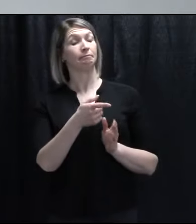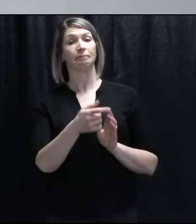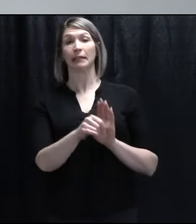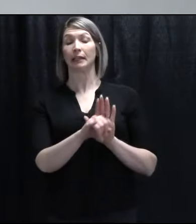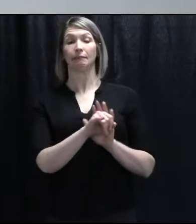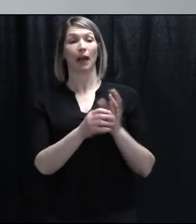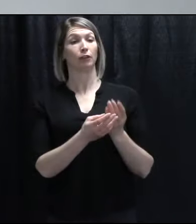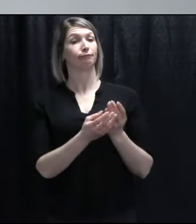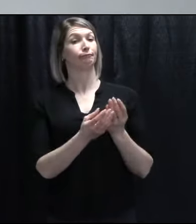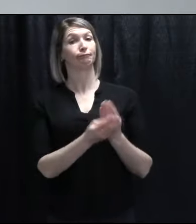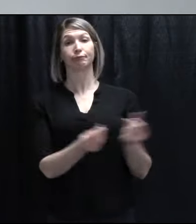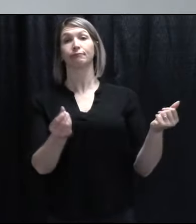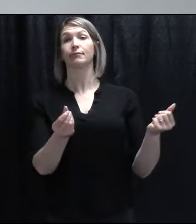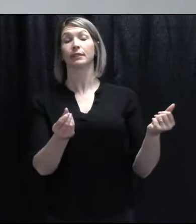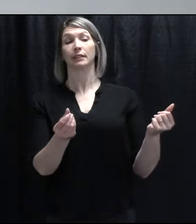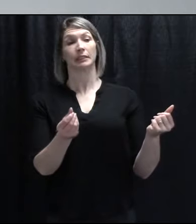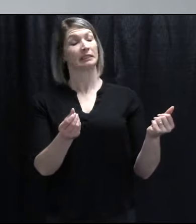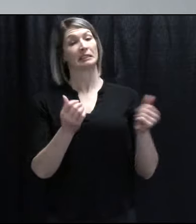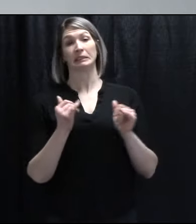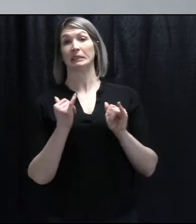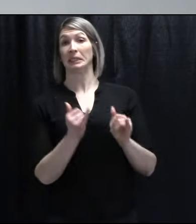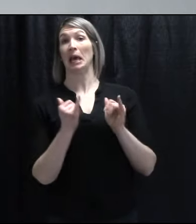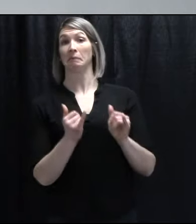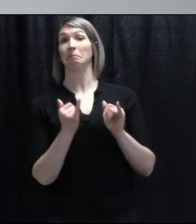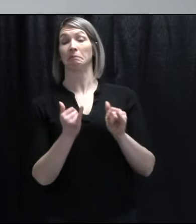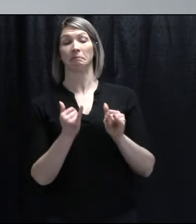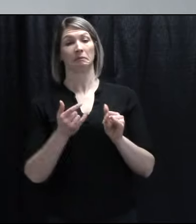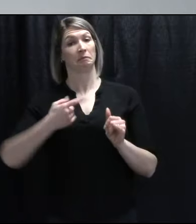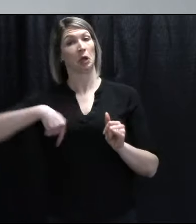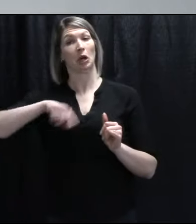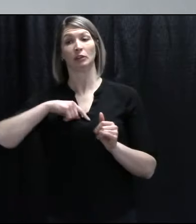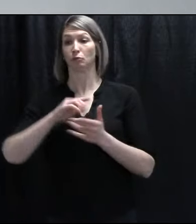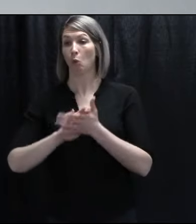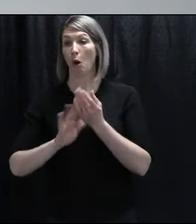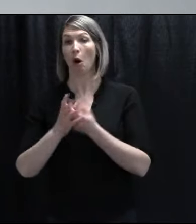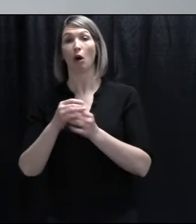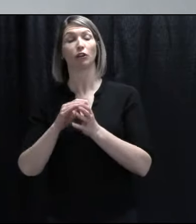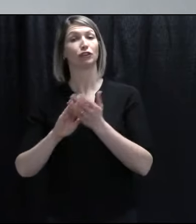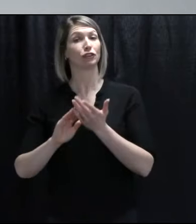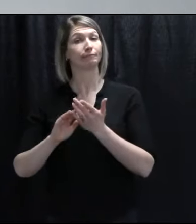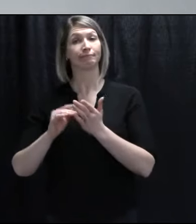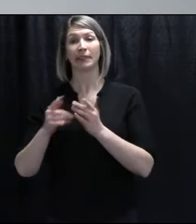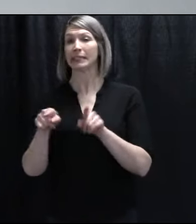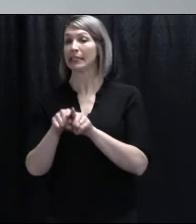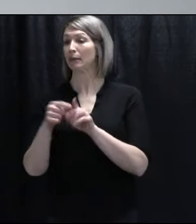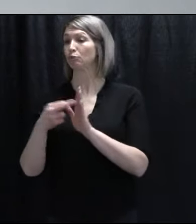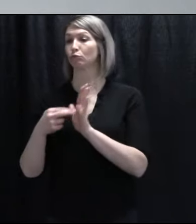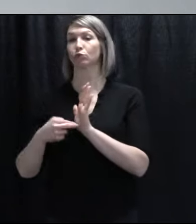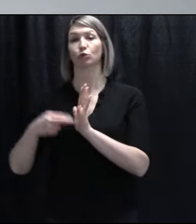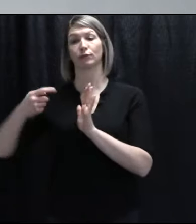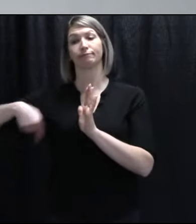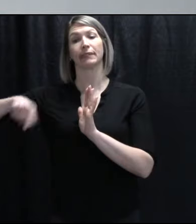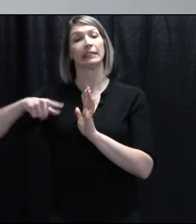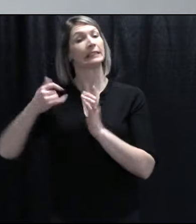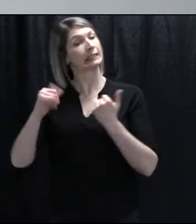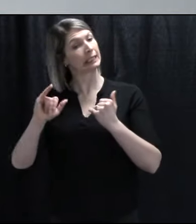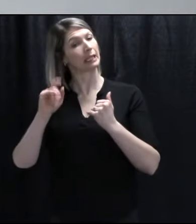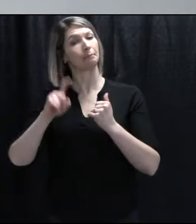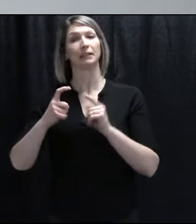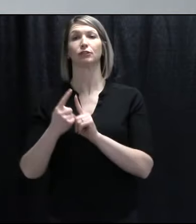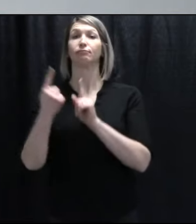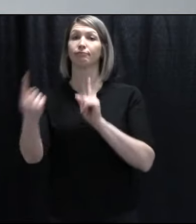we would have the same recommendations and rules in place for them as for everybody else with regard to social